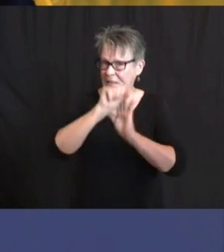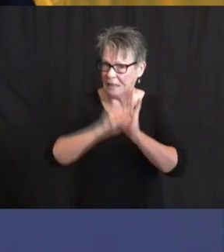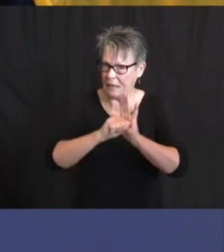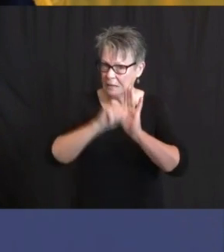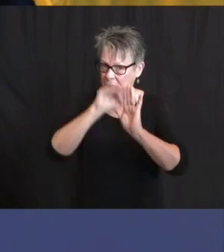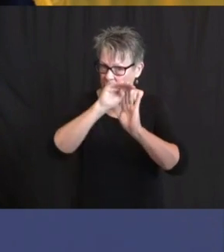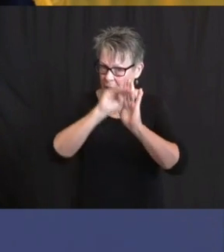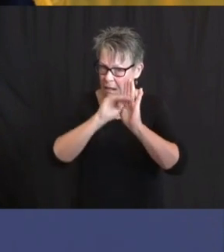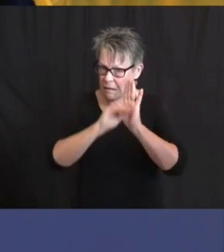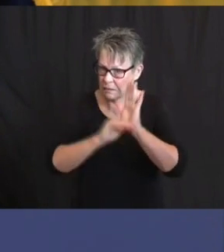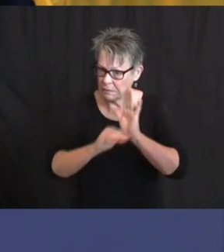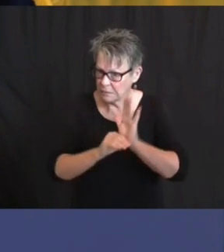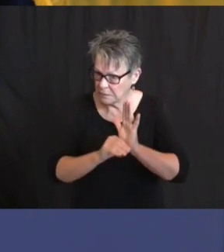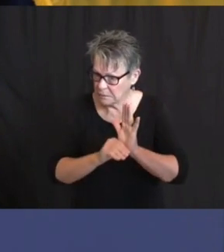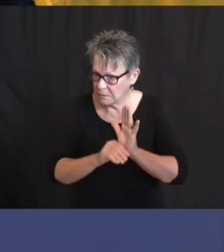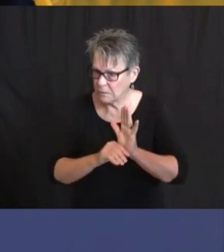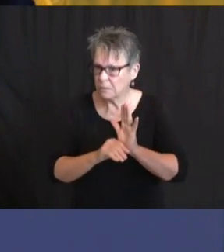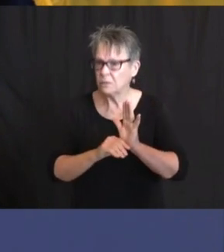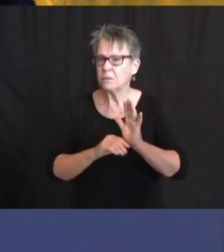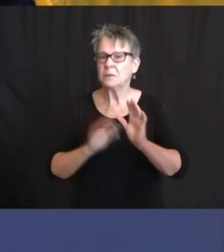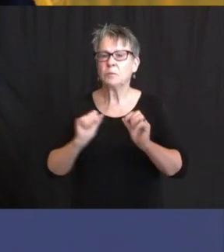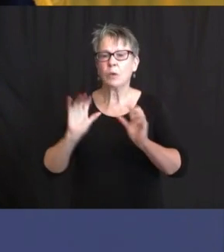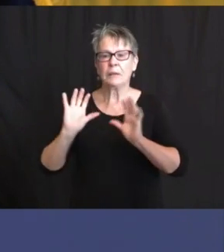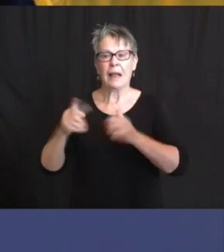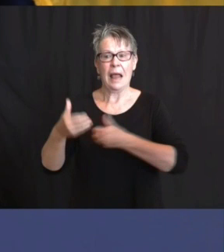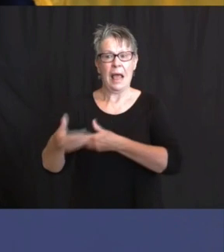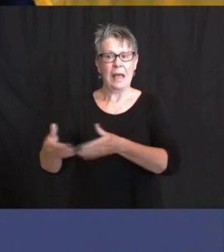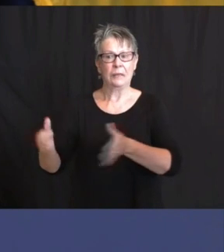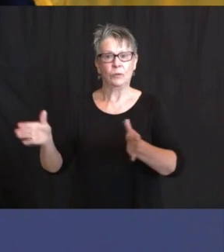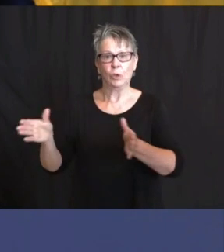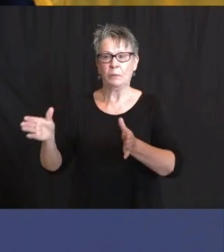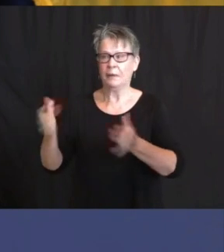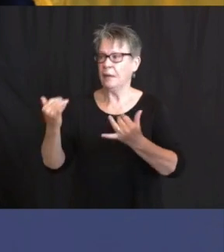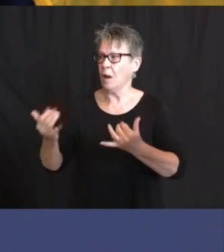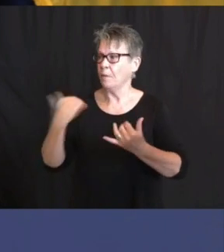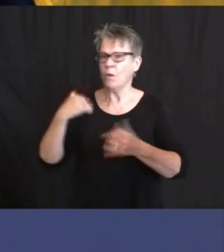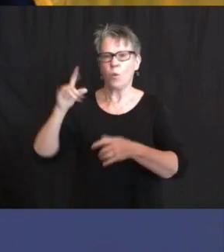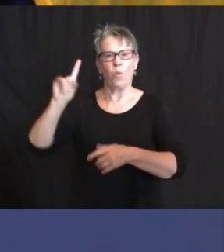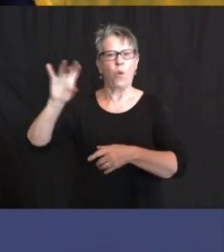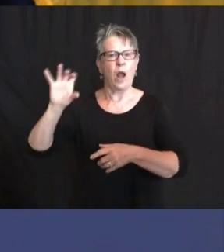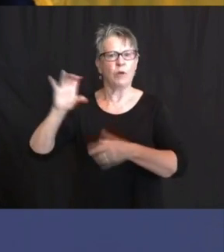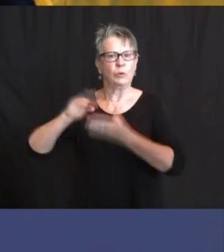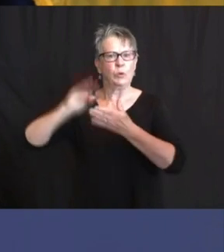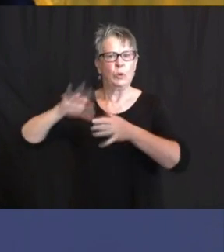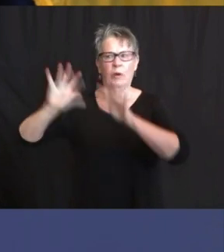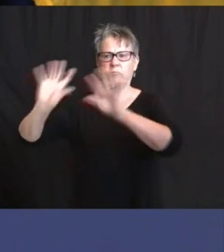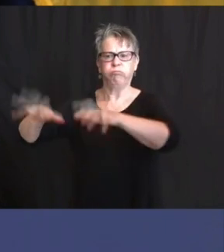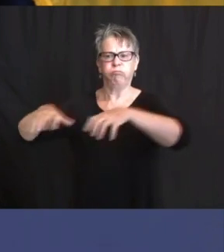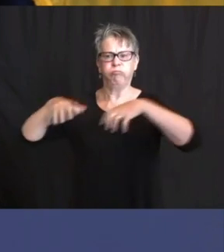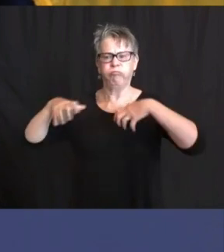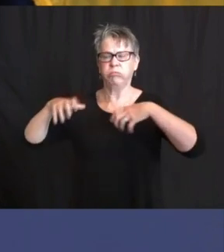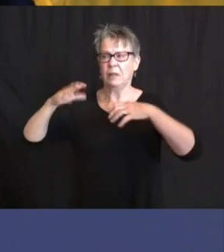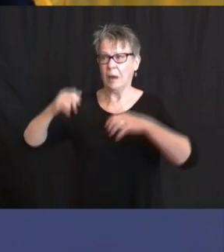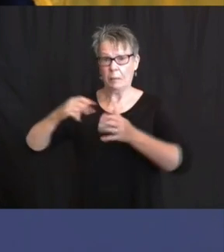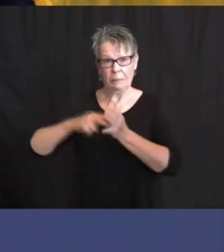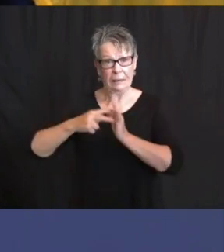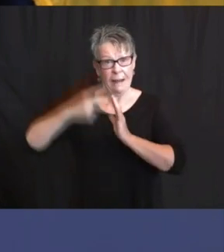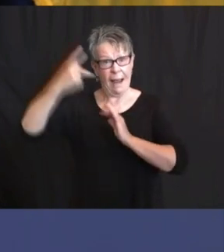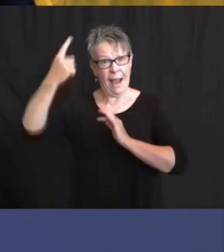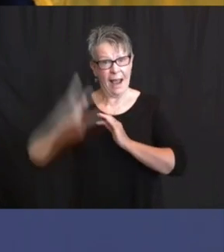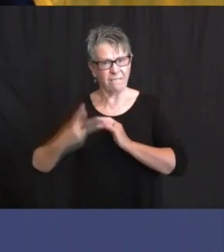have 100 students, for instance, would it mean that they're cut in half to half the capacity? Would